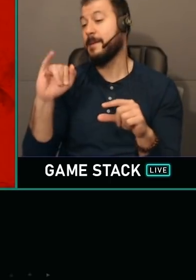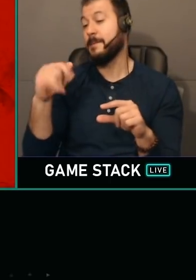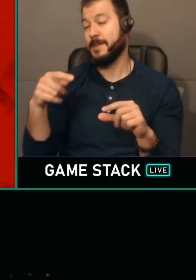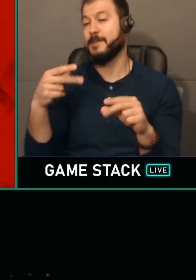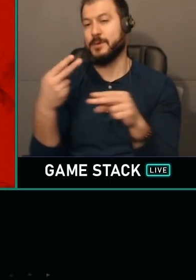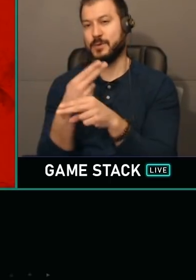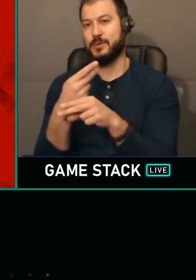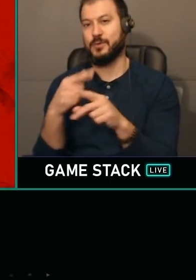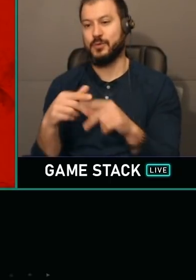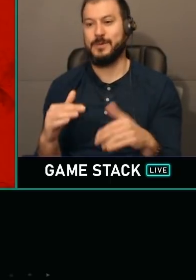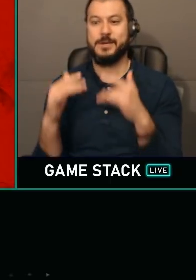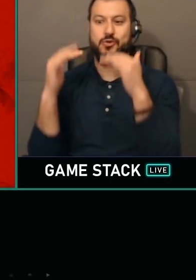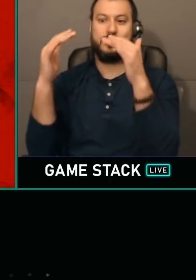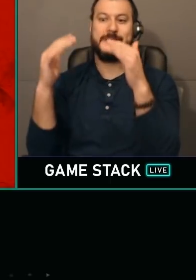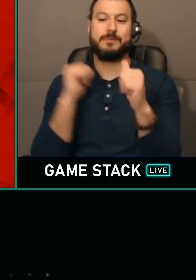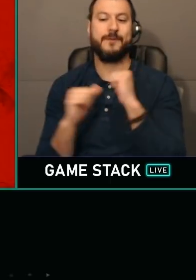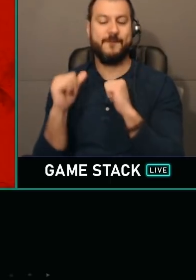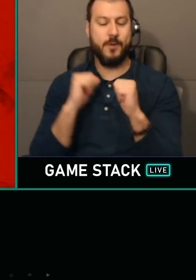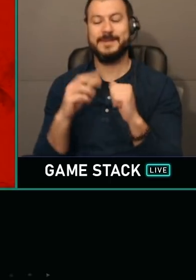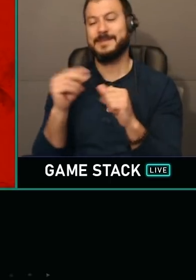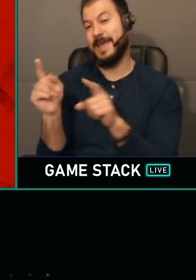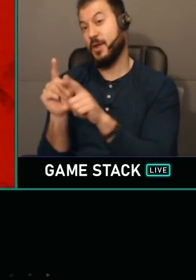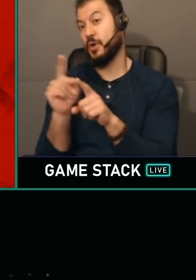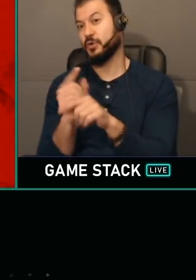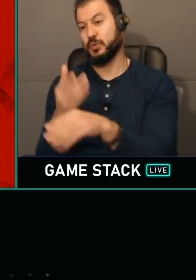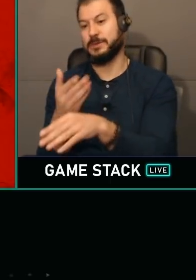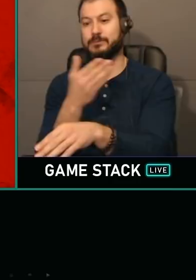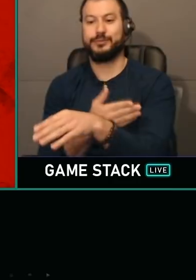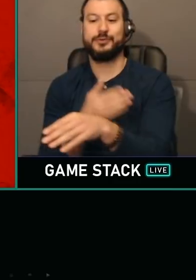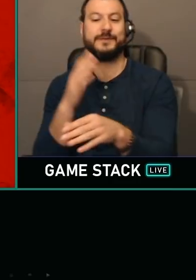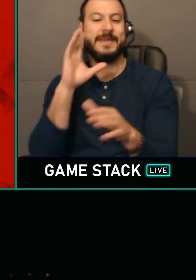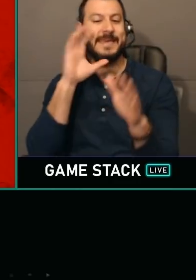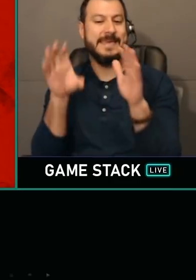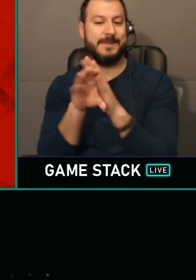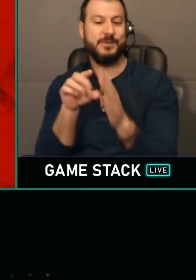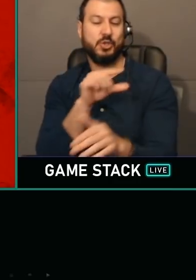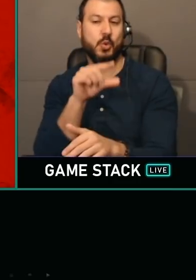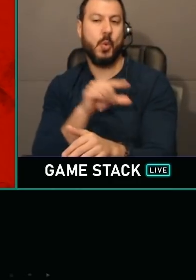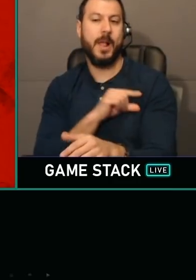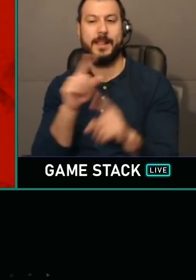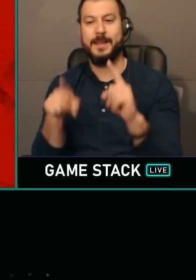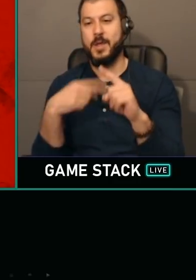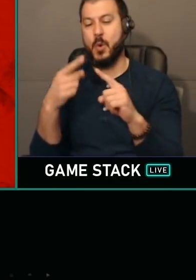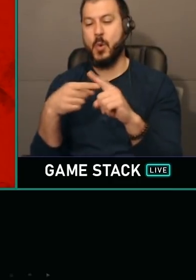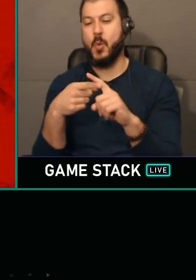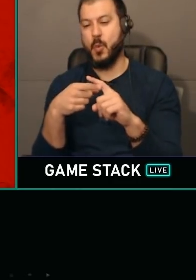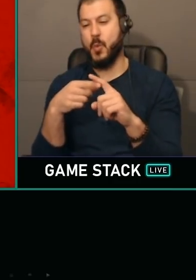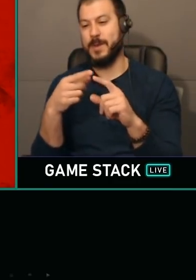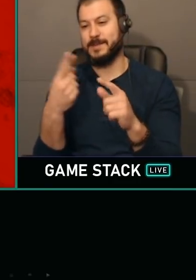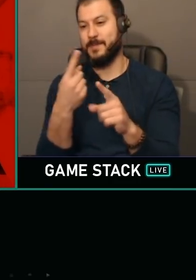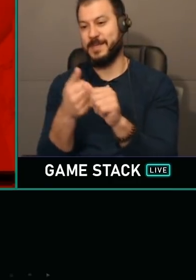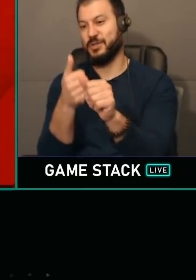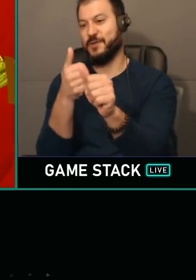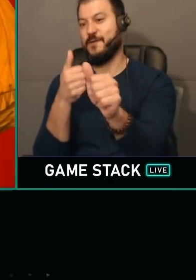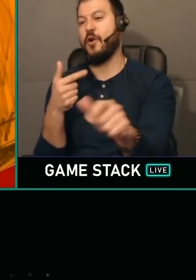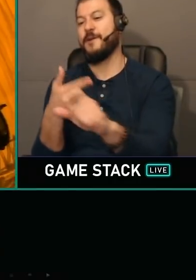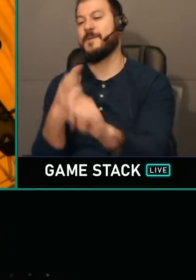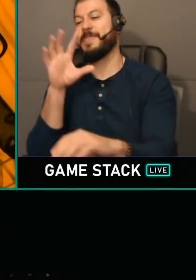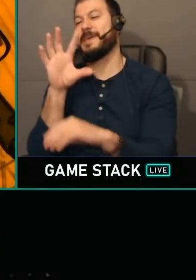increase performance as well as improve image quality when objects are drawn far away from the camera.